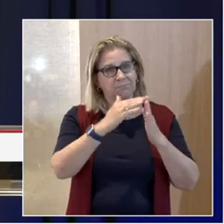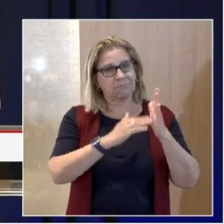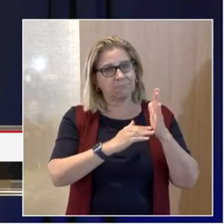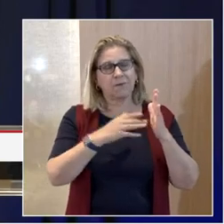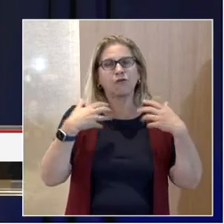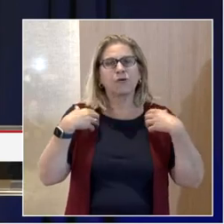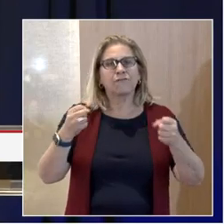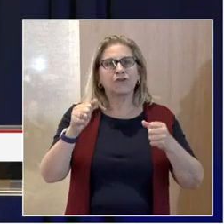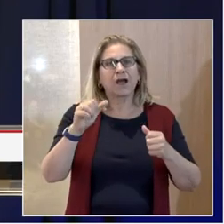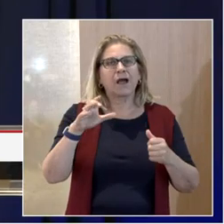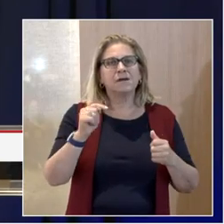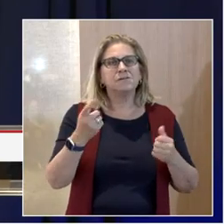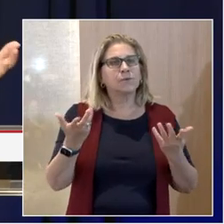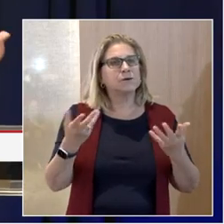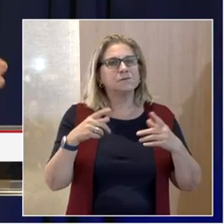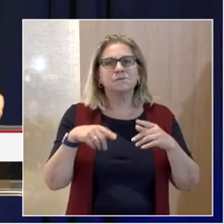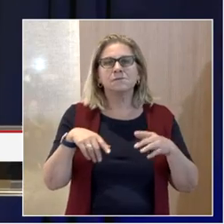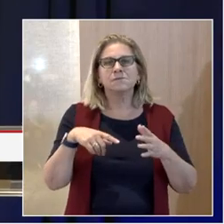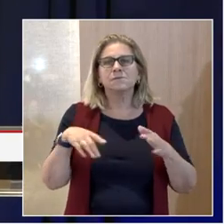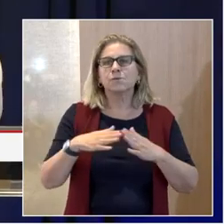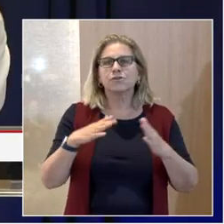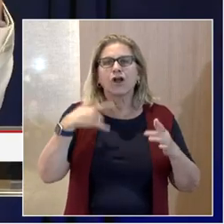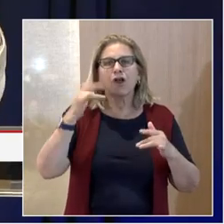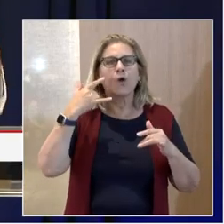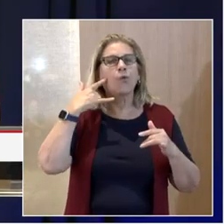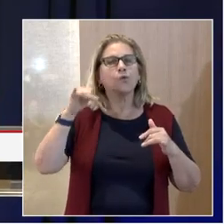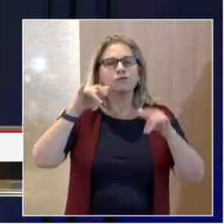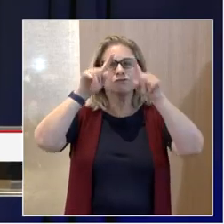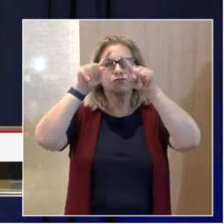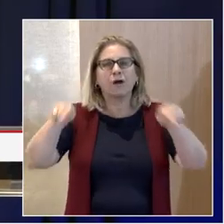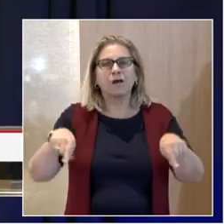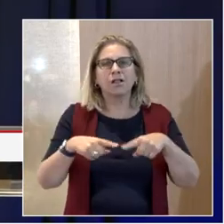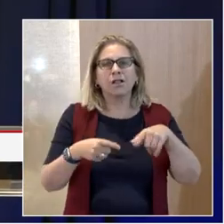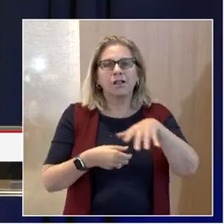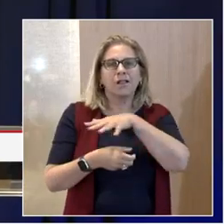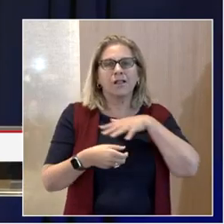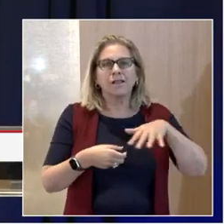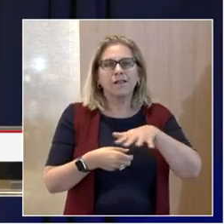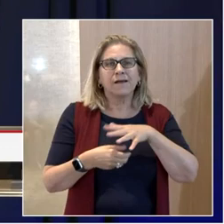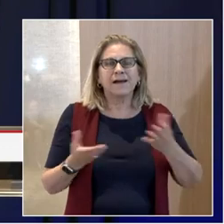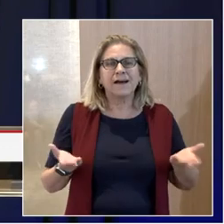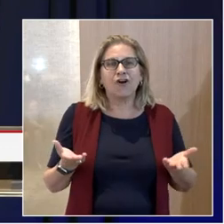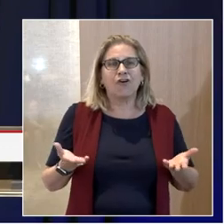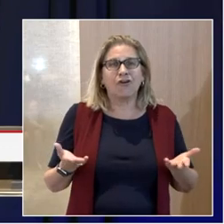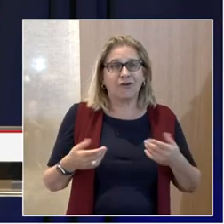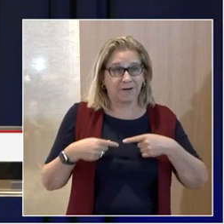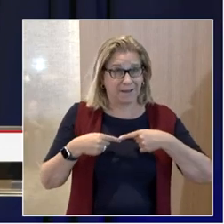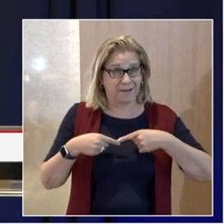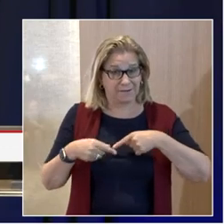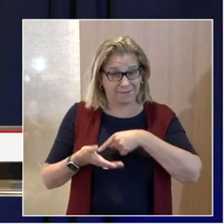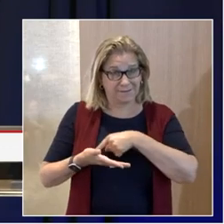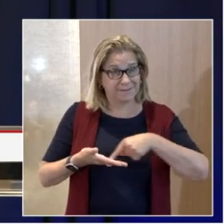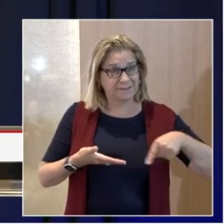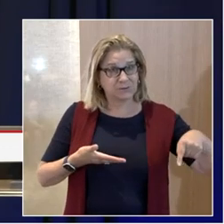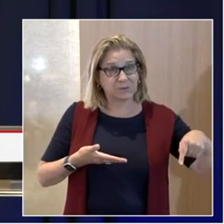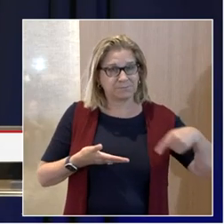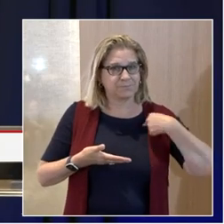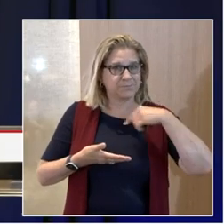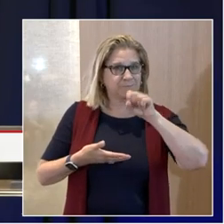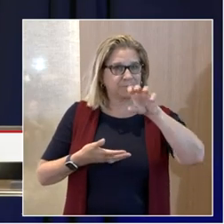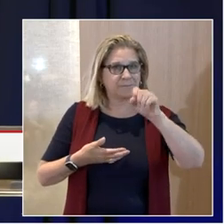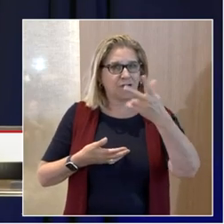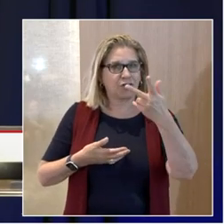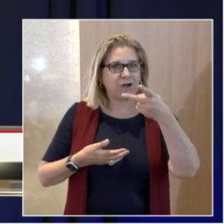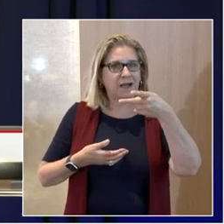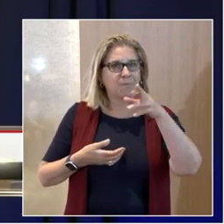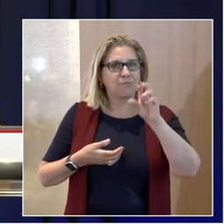I'm very thrilled to share that as of this week, the three key pillars of the Recovery Act were passed and funded through the DC Council